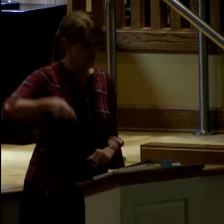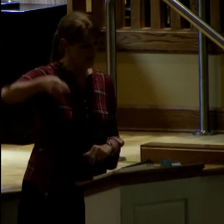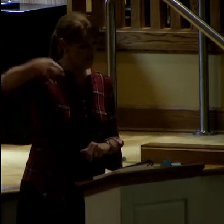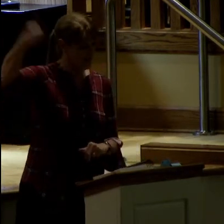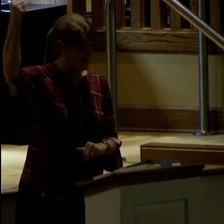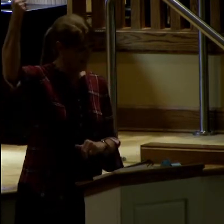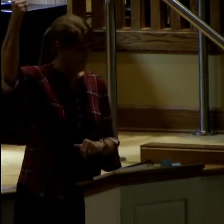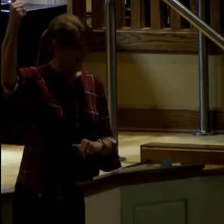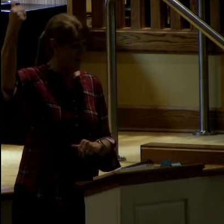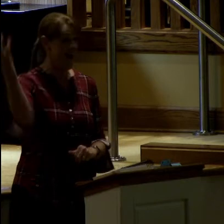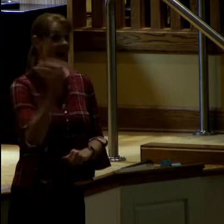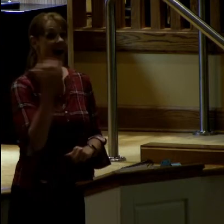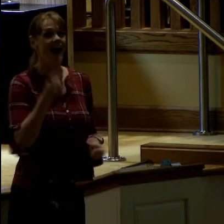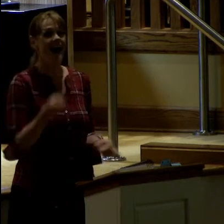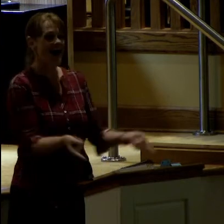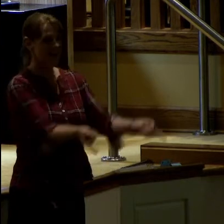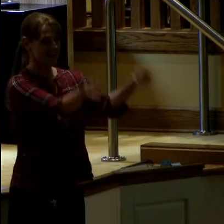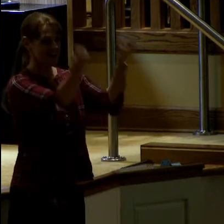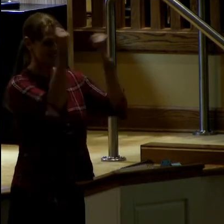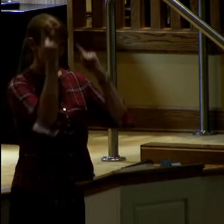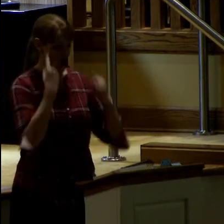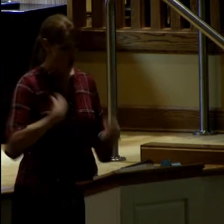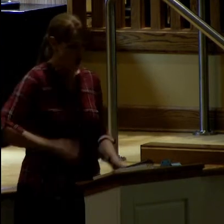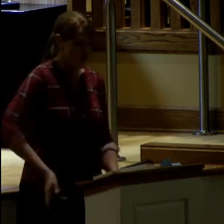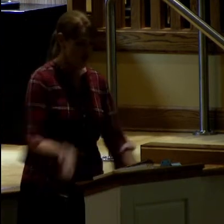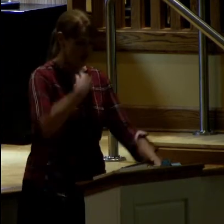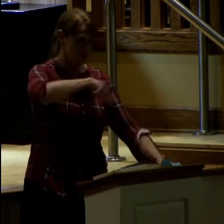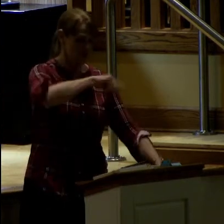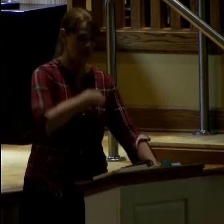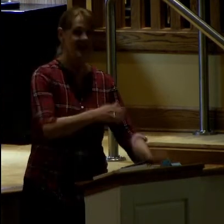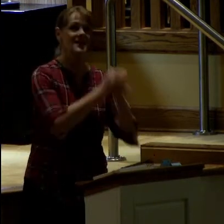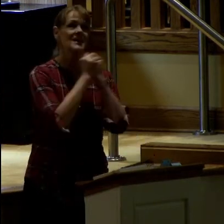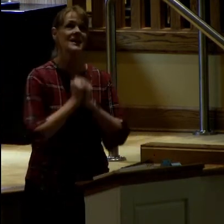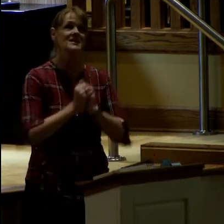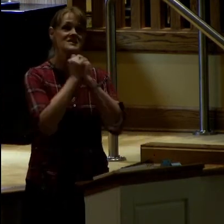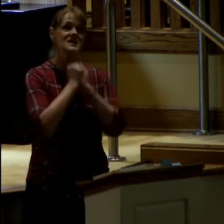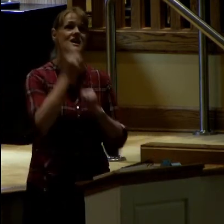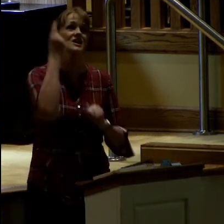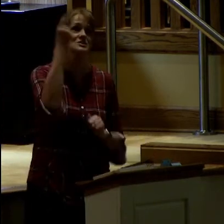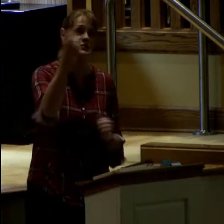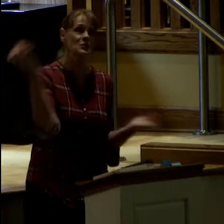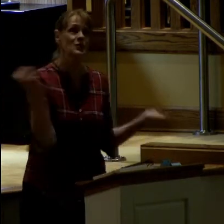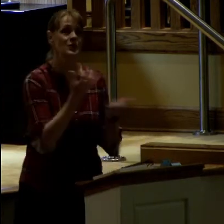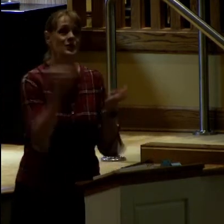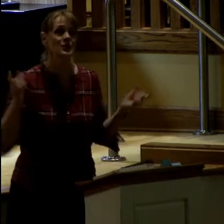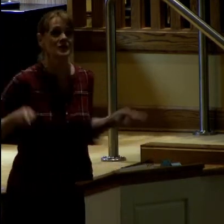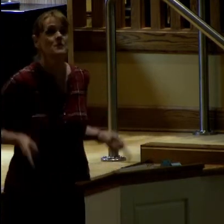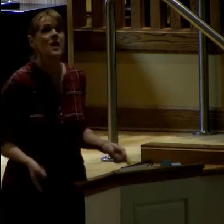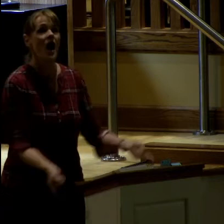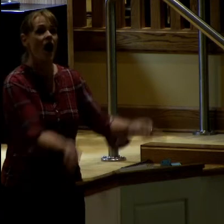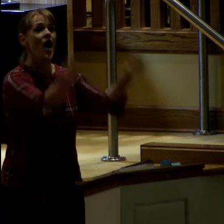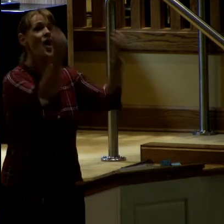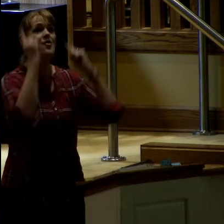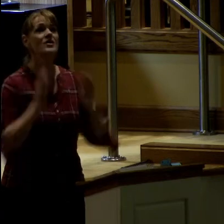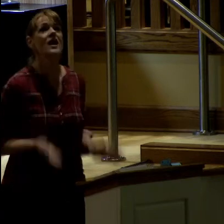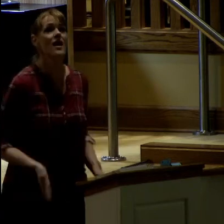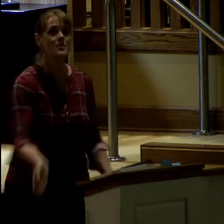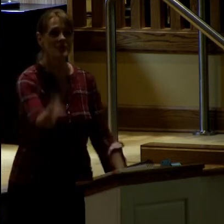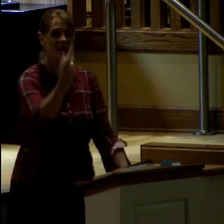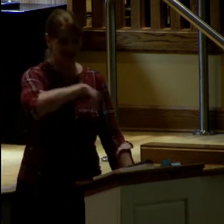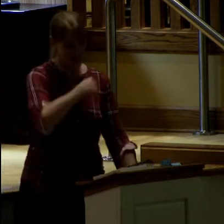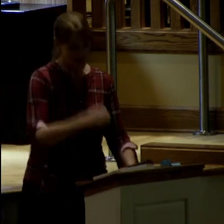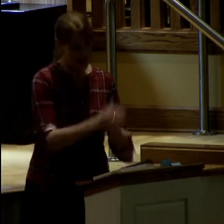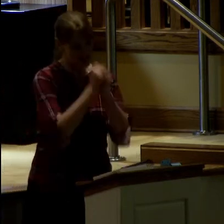Glory in the highest. Oh, come, let us adore him. Oh,